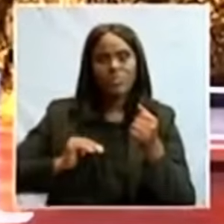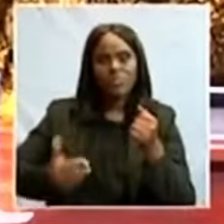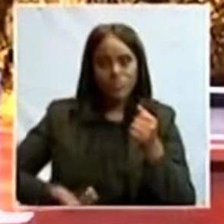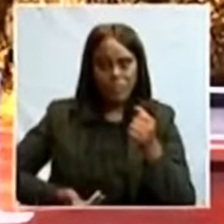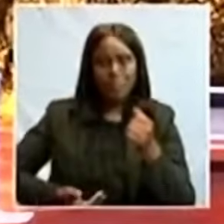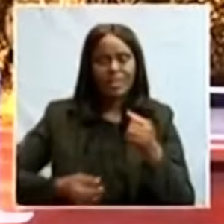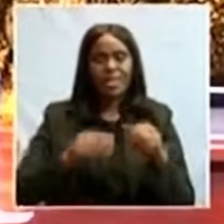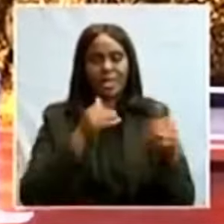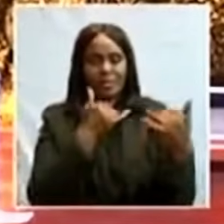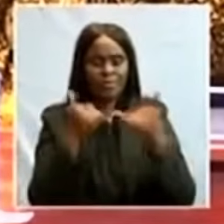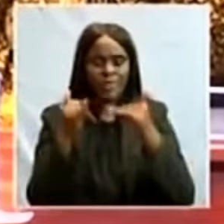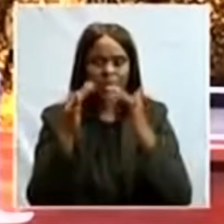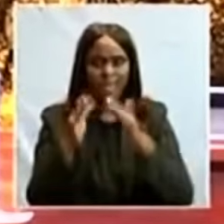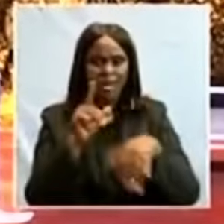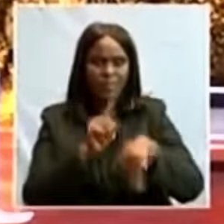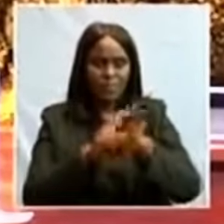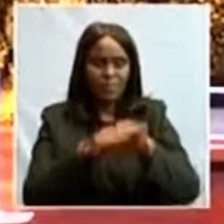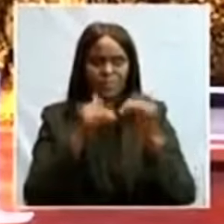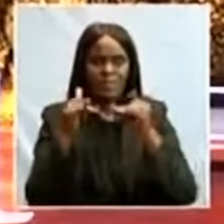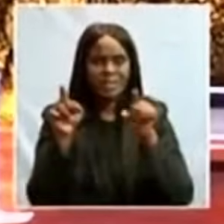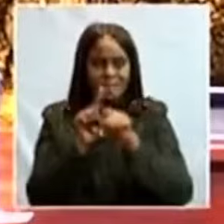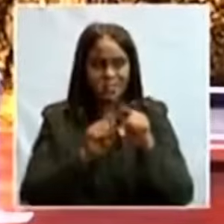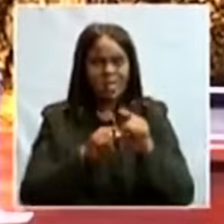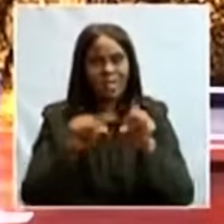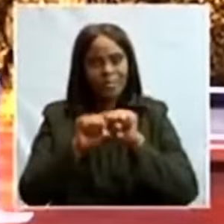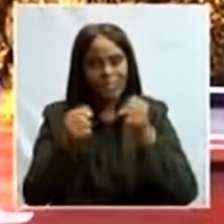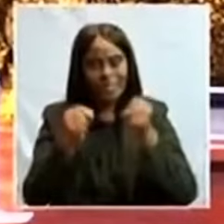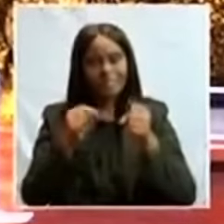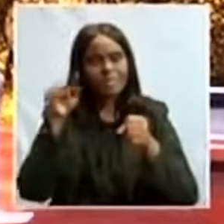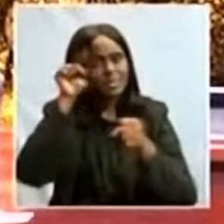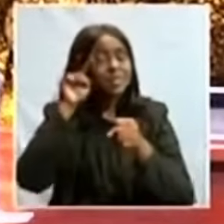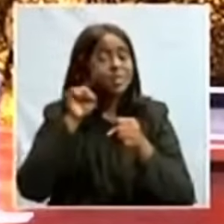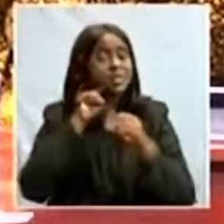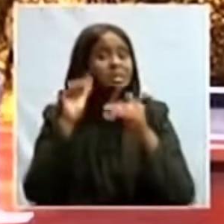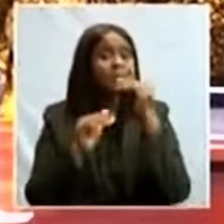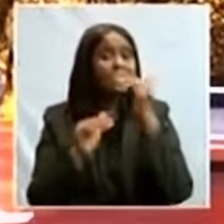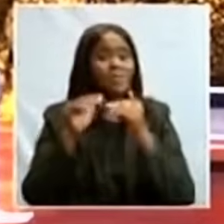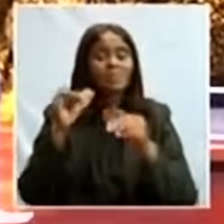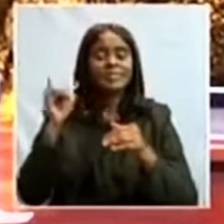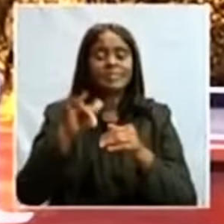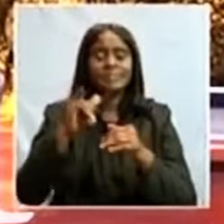female soccer players, bridging the gender disparity, Madam Speaker.